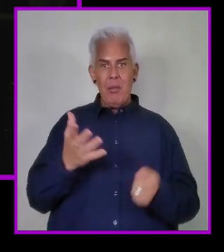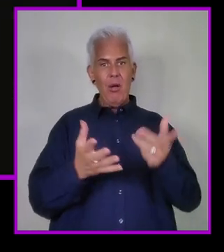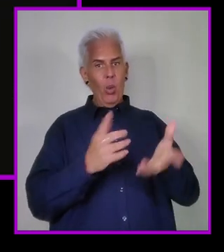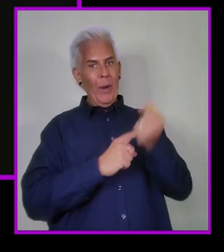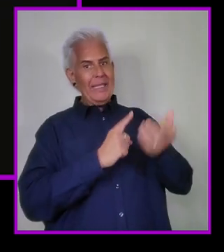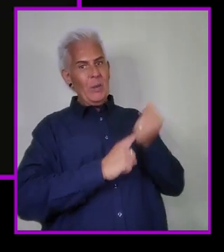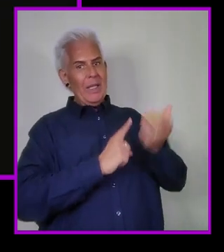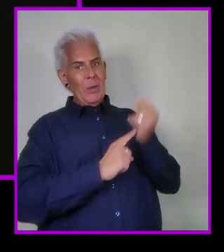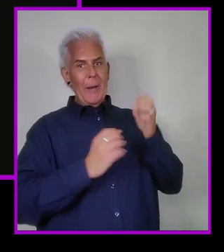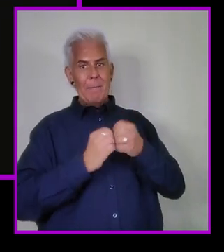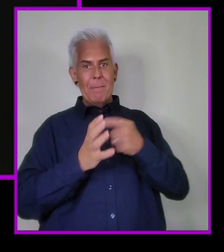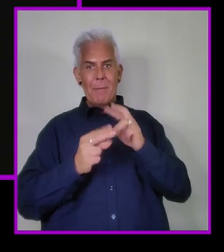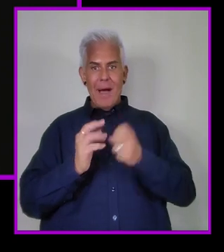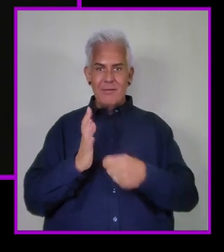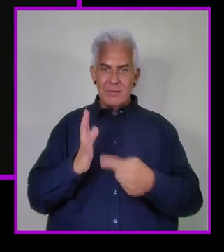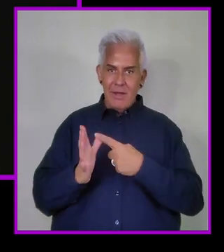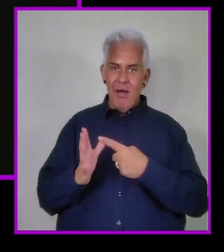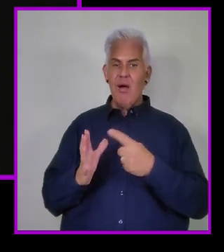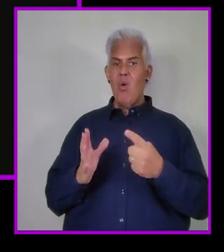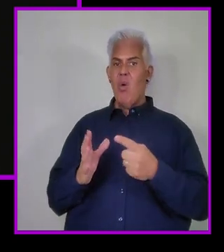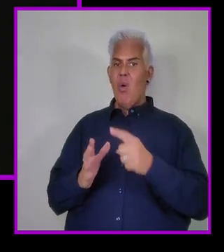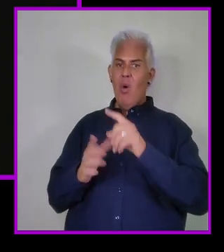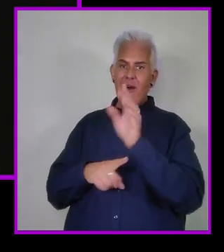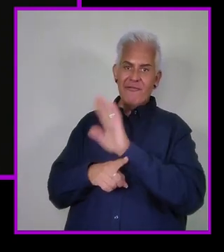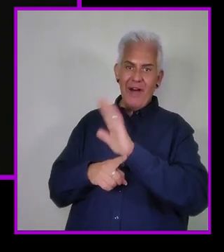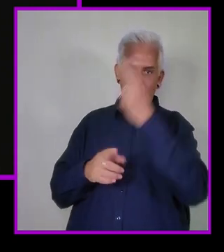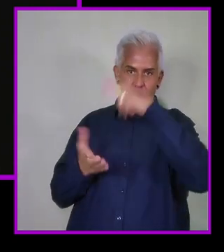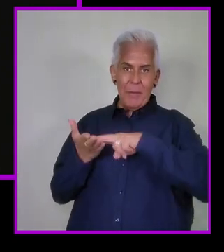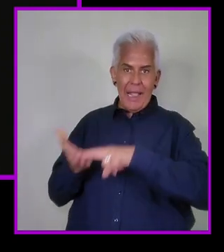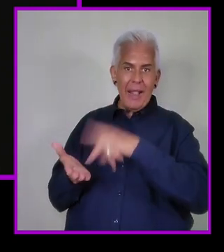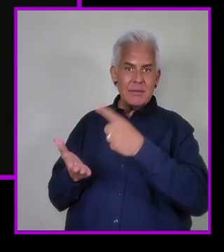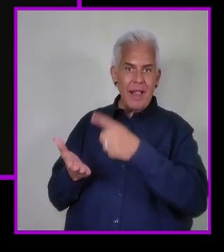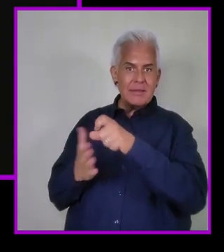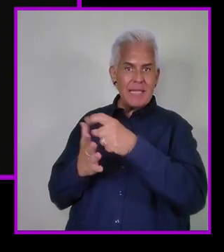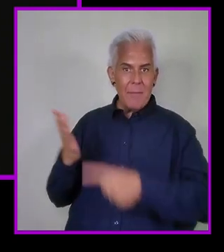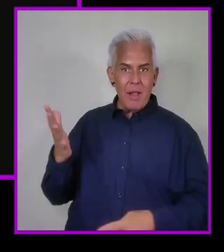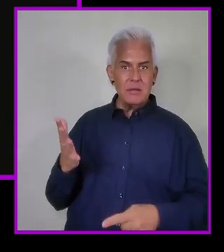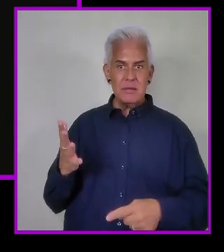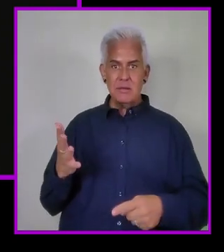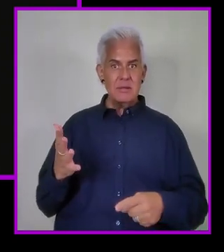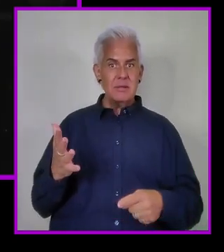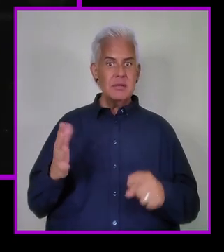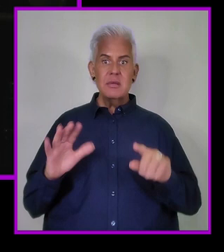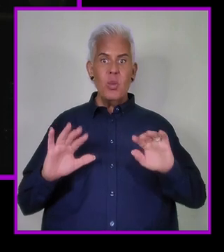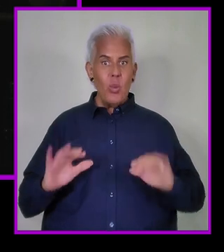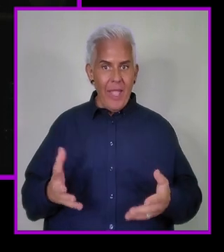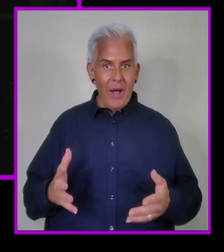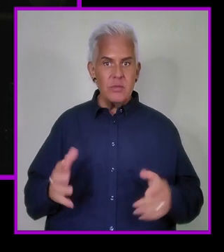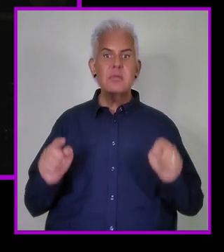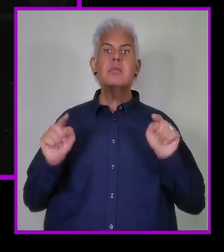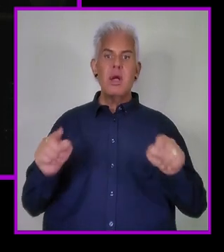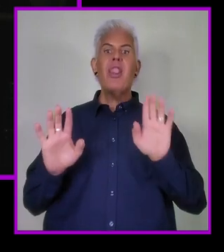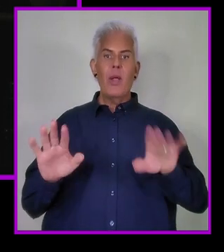and once a film, you know, there's film nominees that are disabled, then I think that will change the